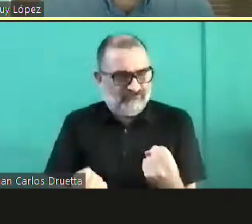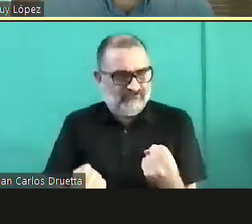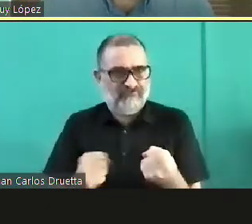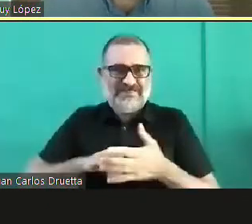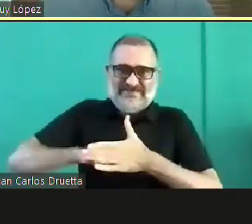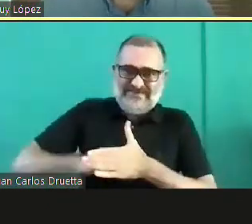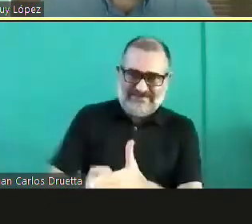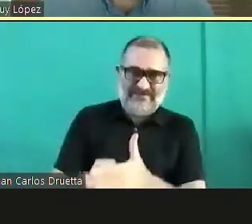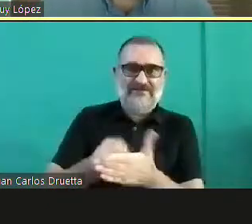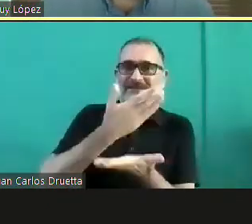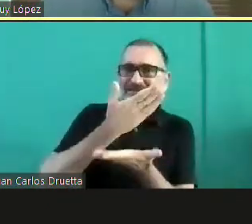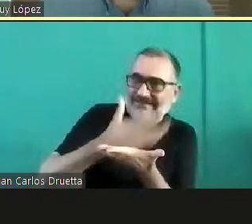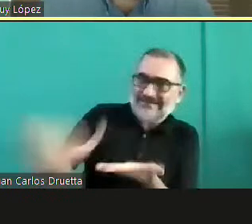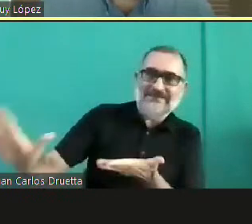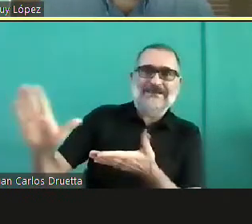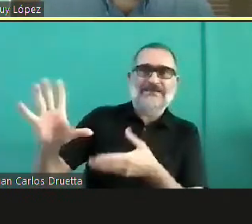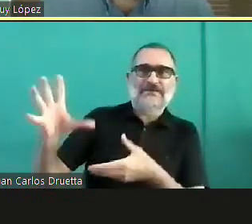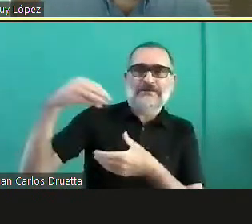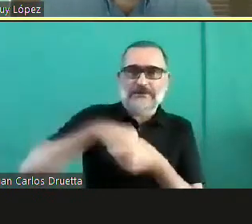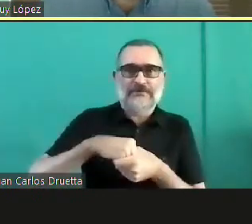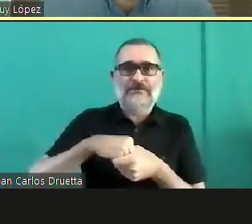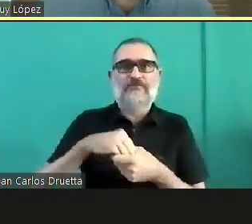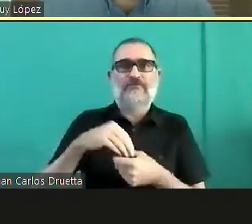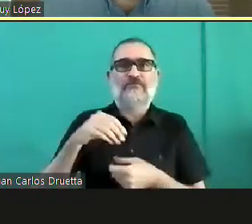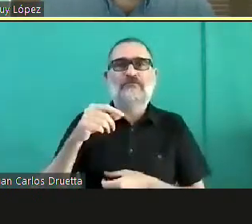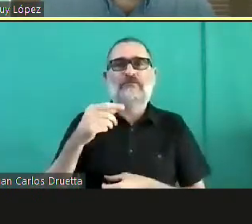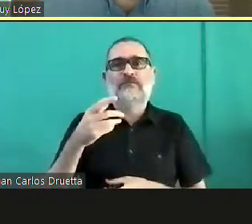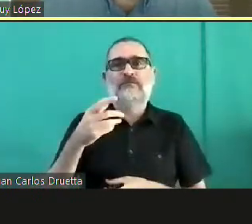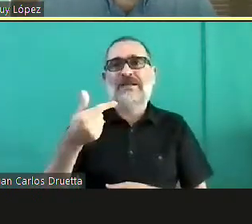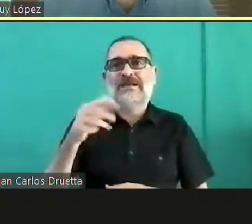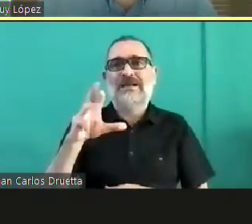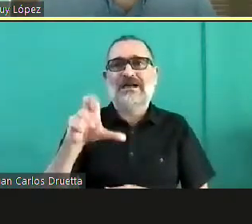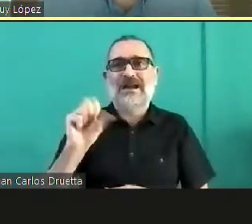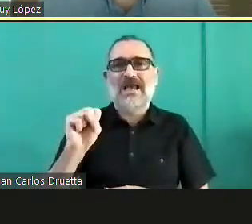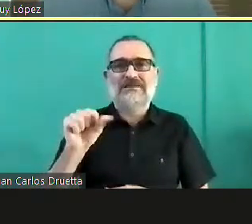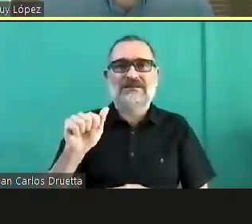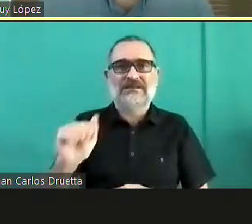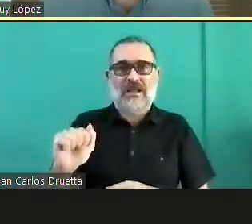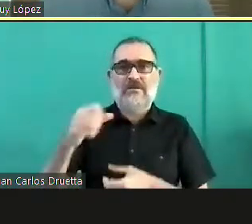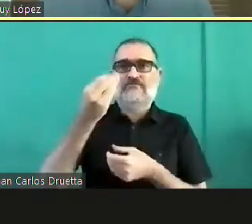within our food system transformation group.